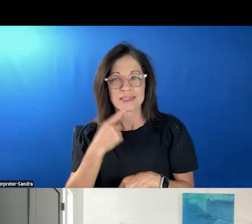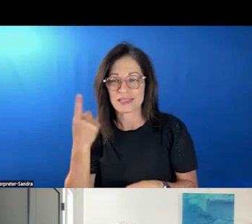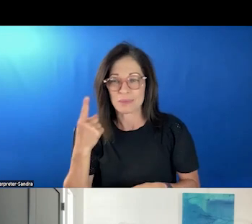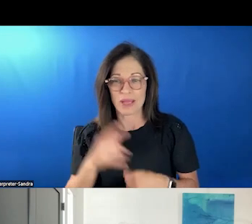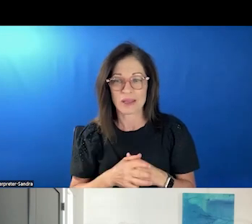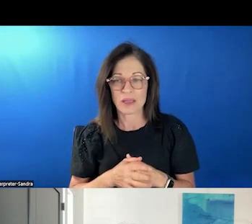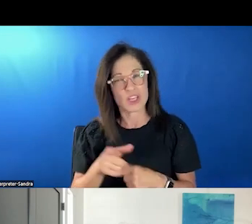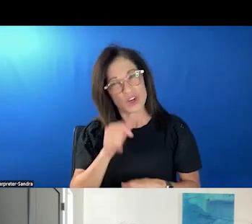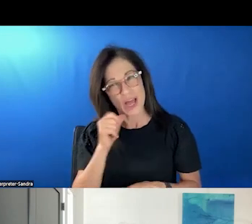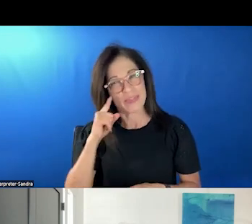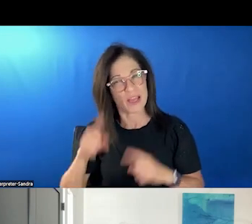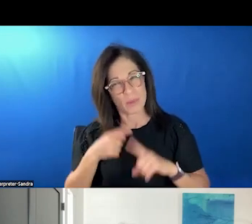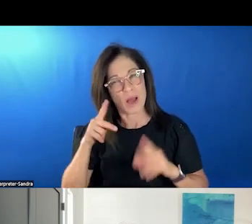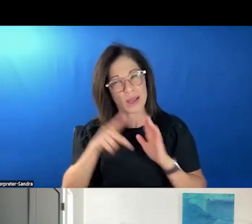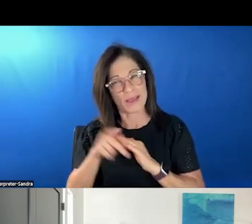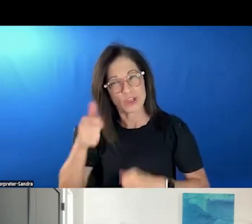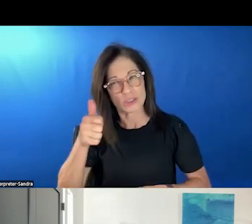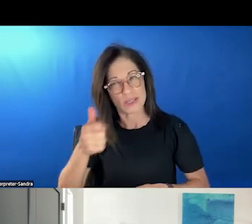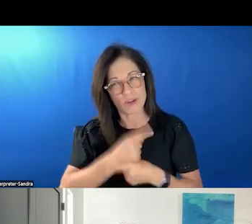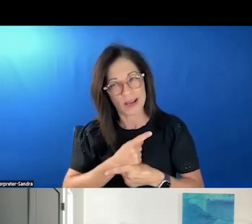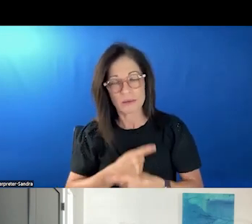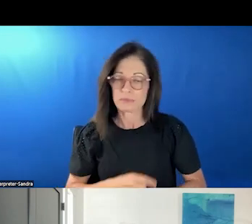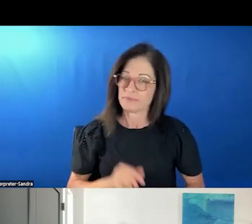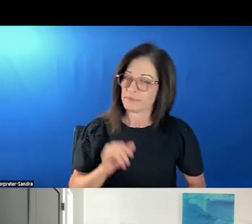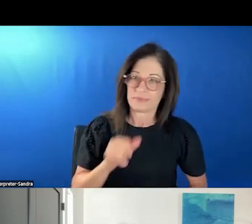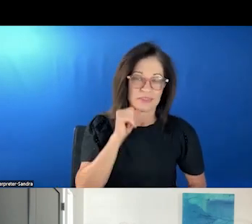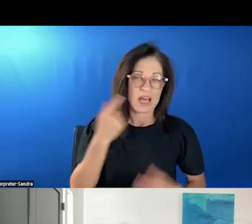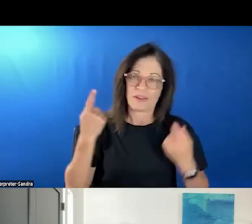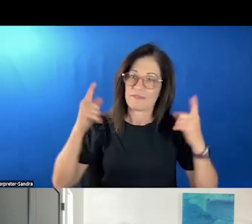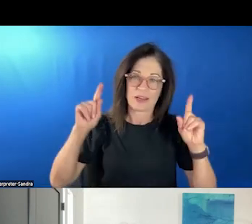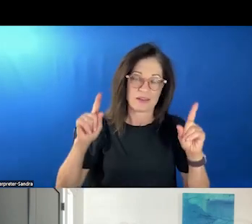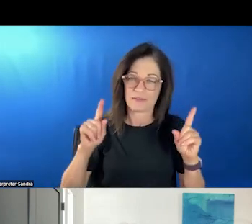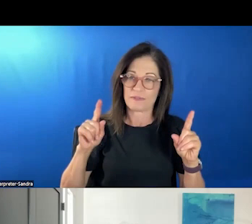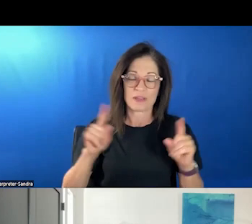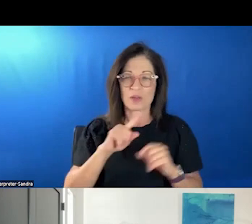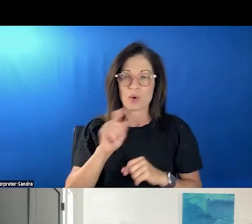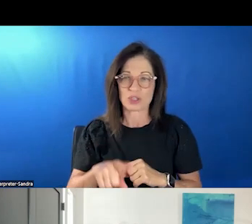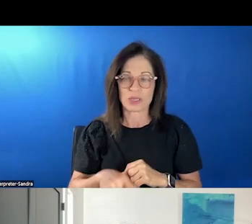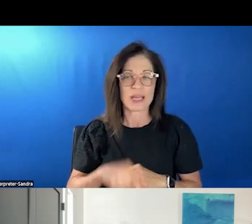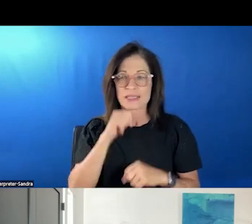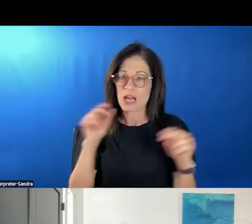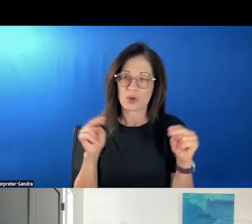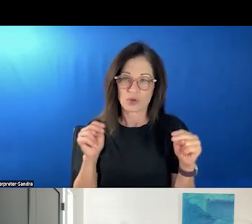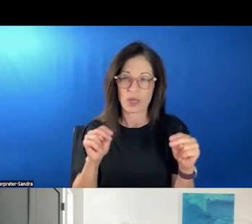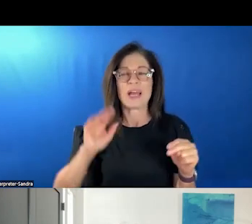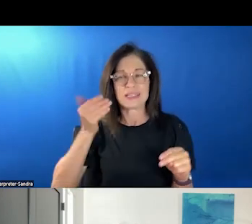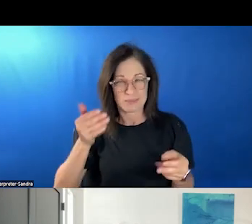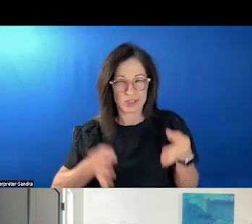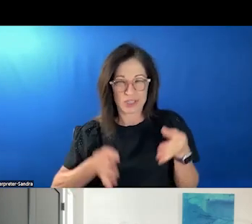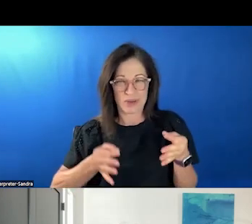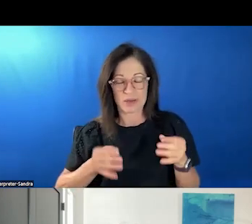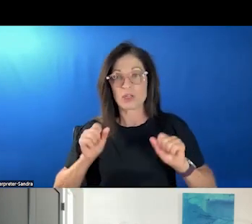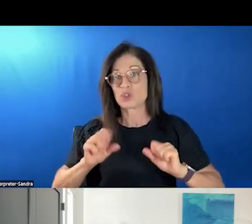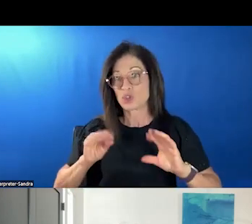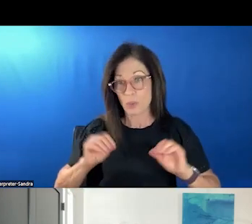not thinking of killing yourself, right? Which is not an effective question, right? It's not neutral. It's certainly judgmental. So being able to do the simulations a